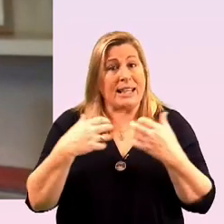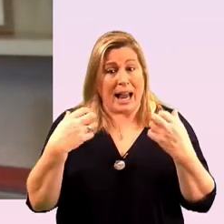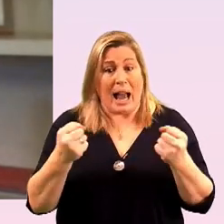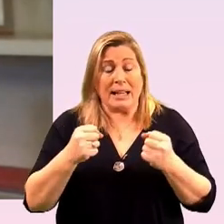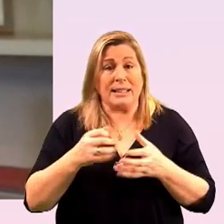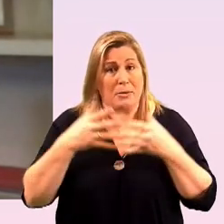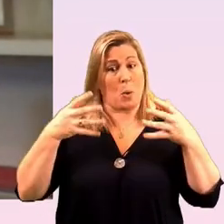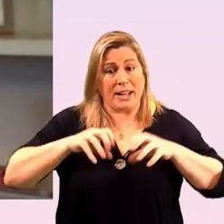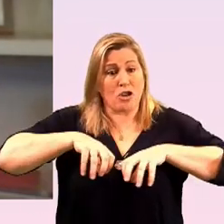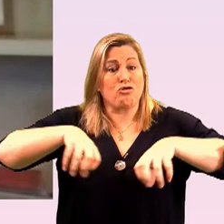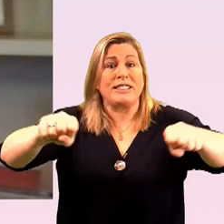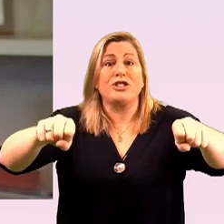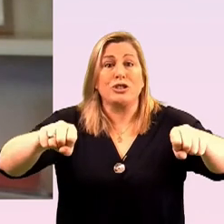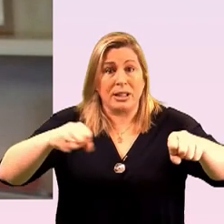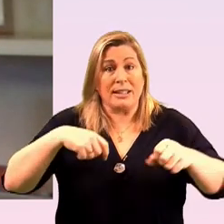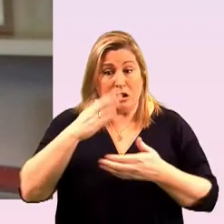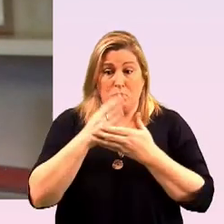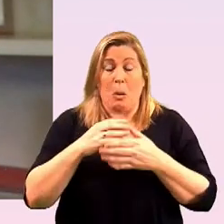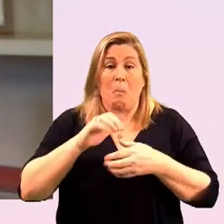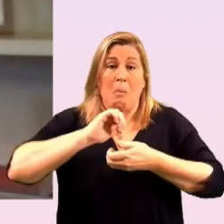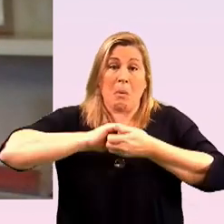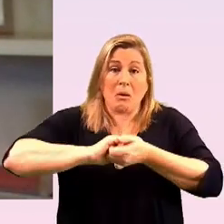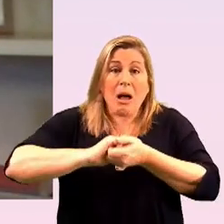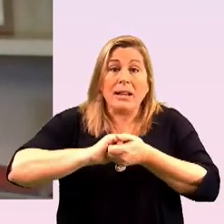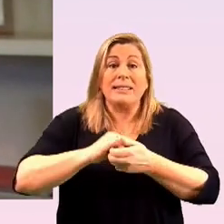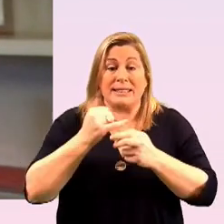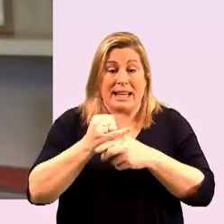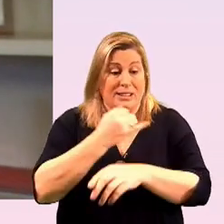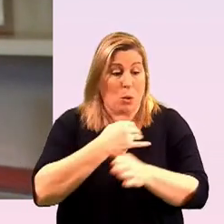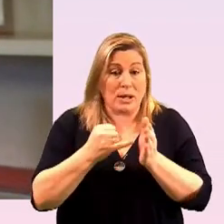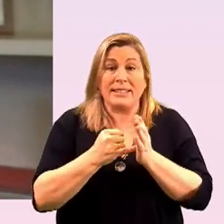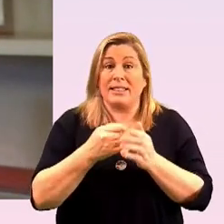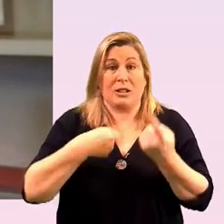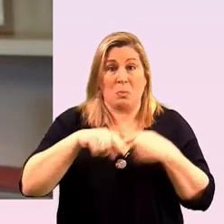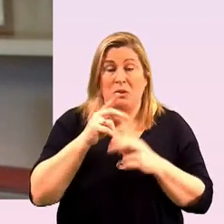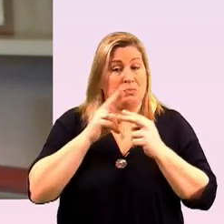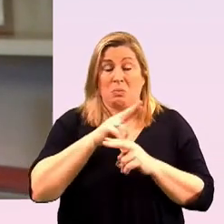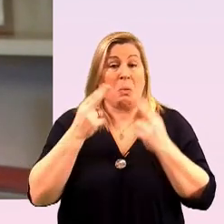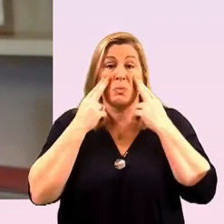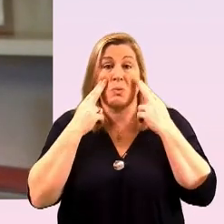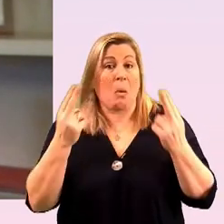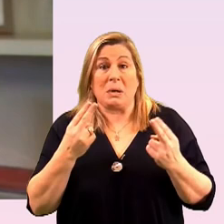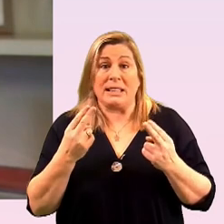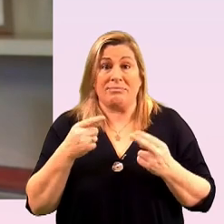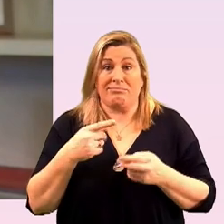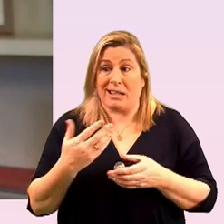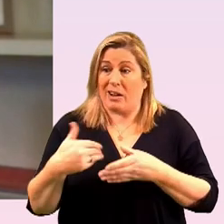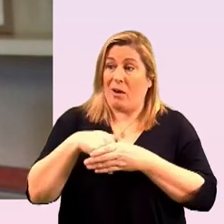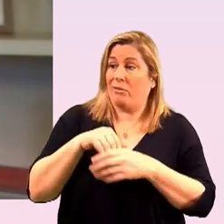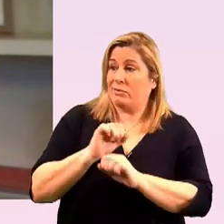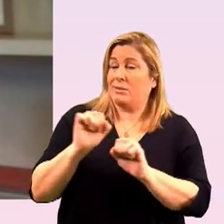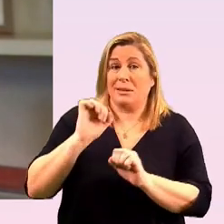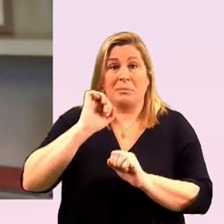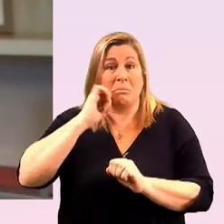I think there were colleagues within, the organization we wouldn't normally have reached, because maybe where they